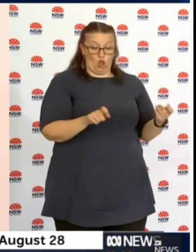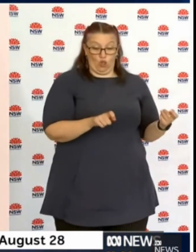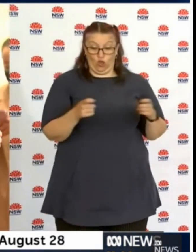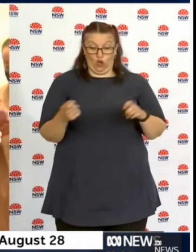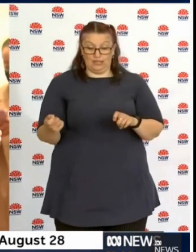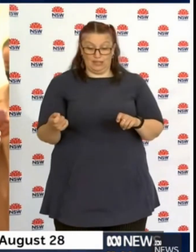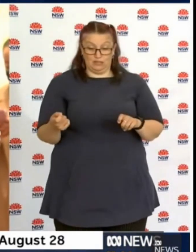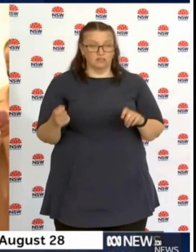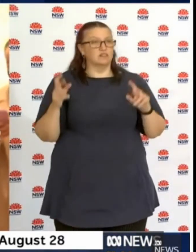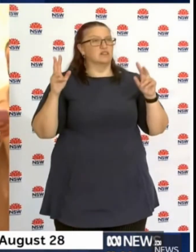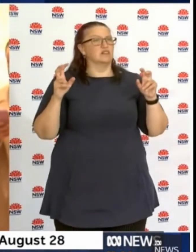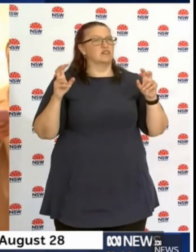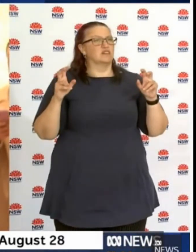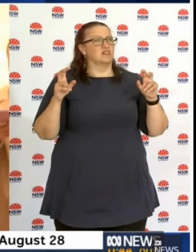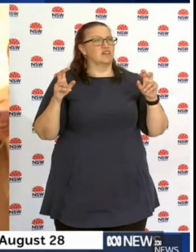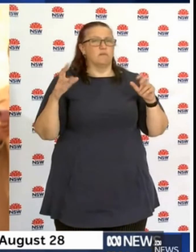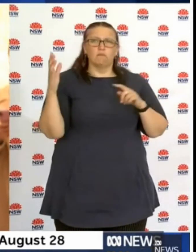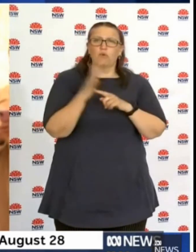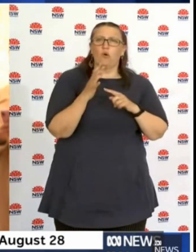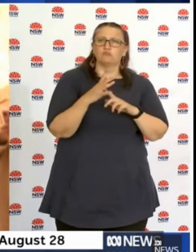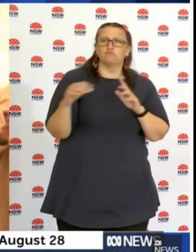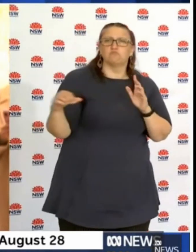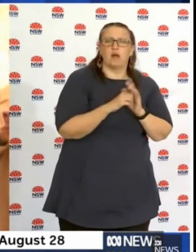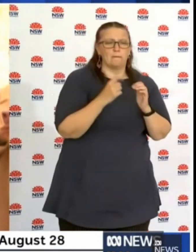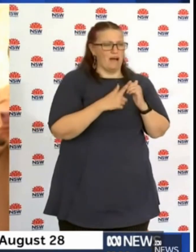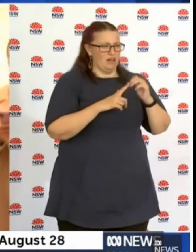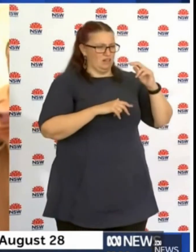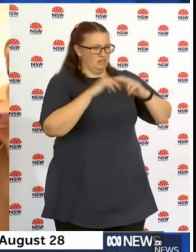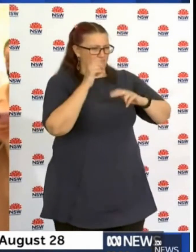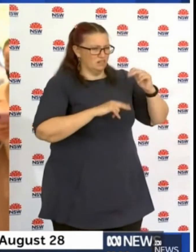fact being eased in some circumstances in construction with